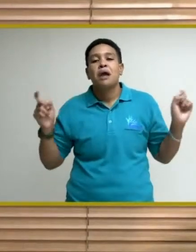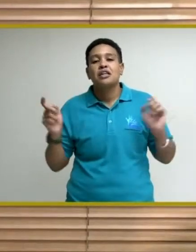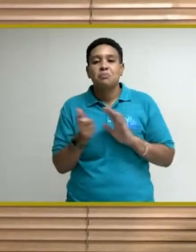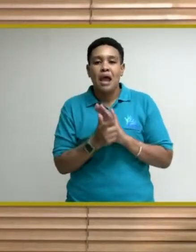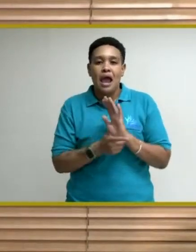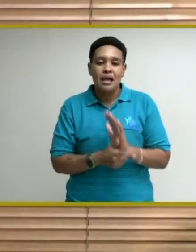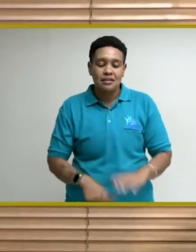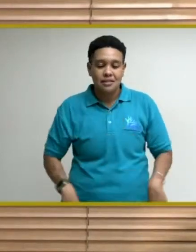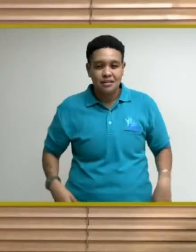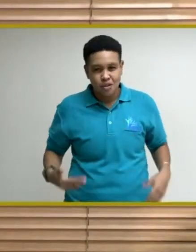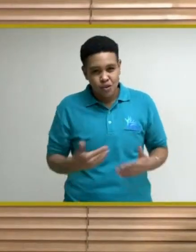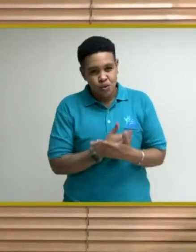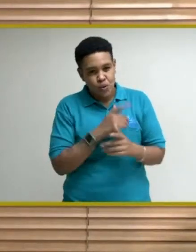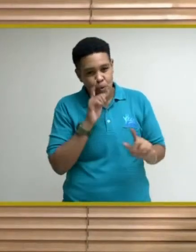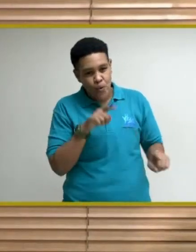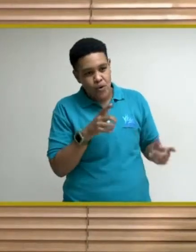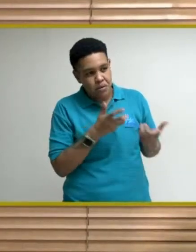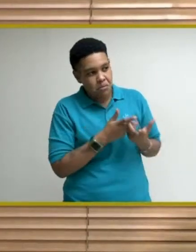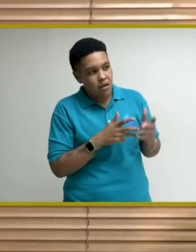new orders.